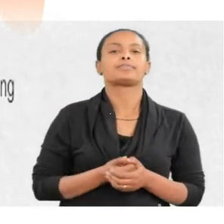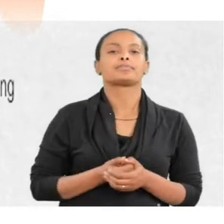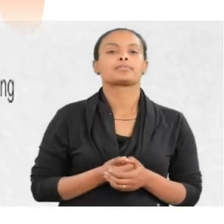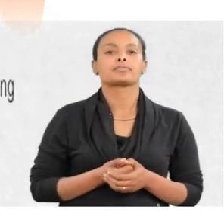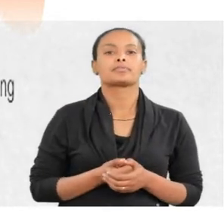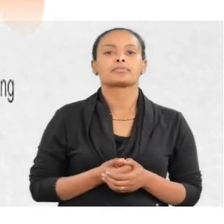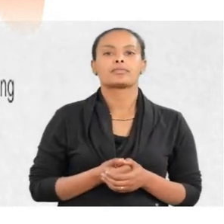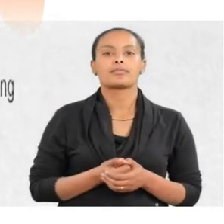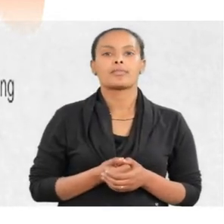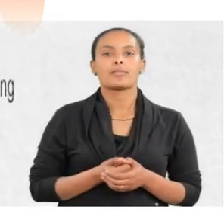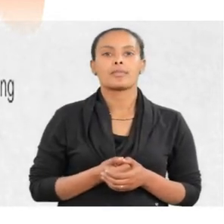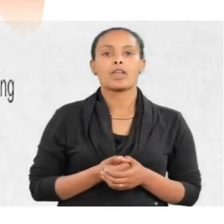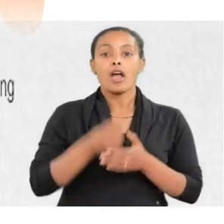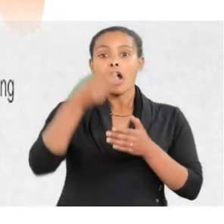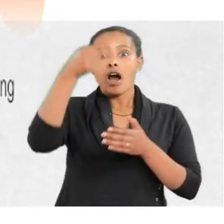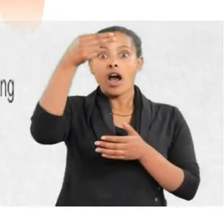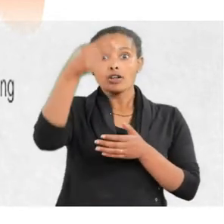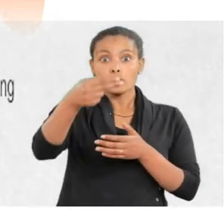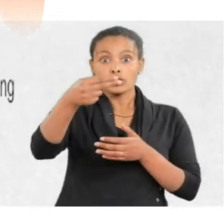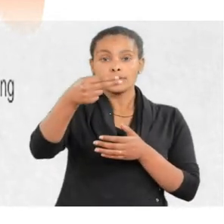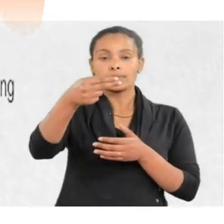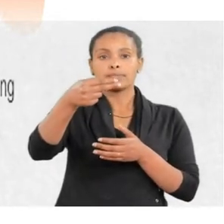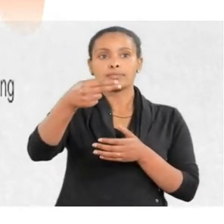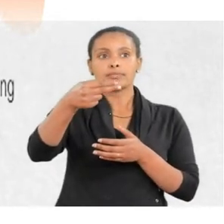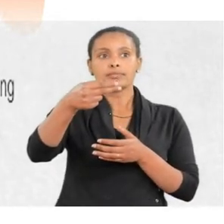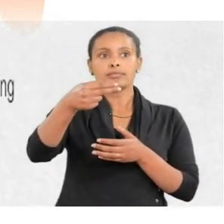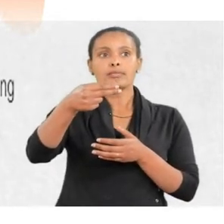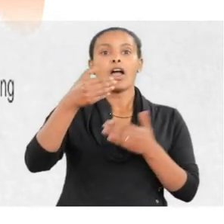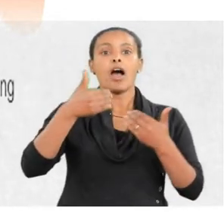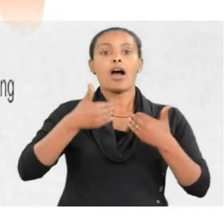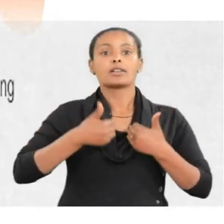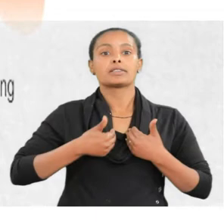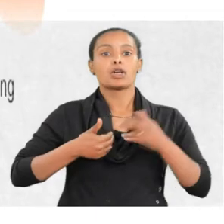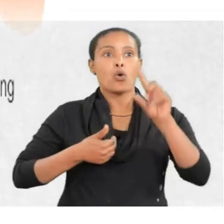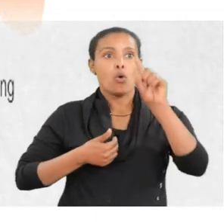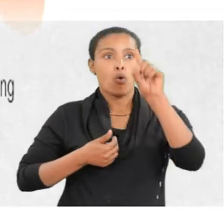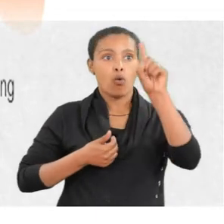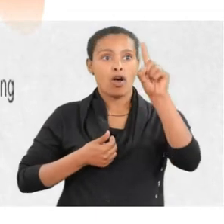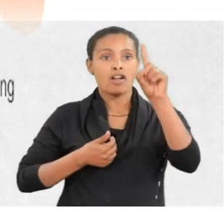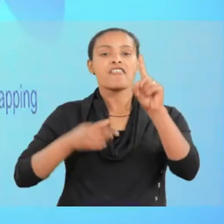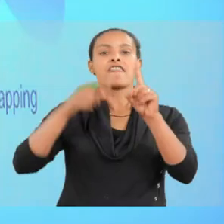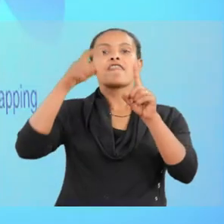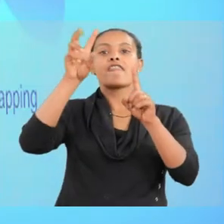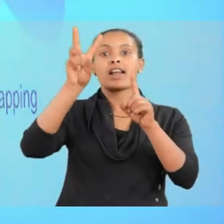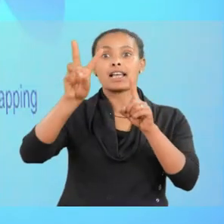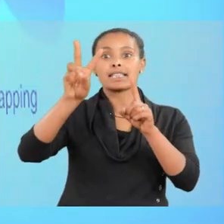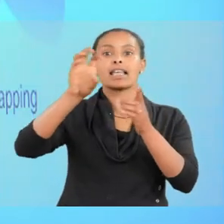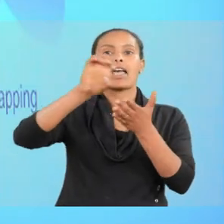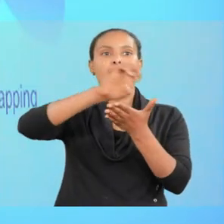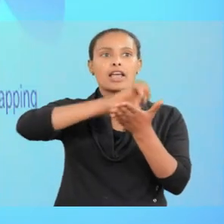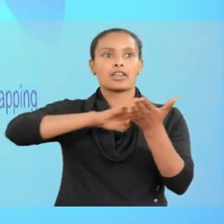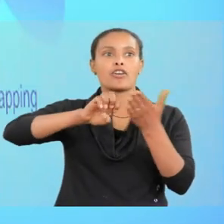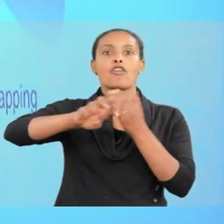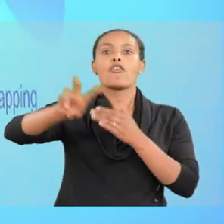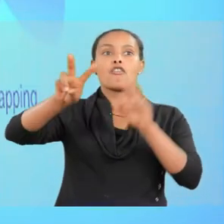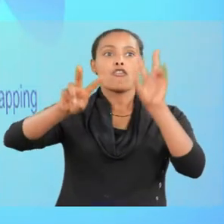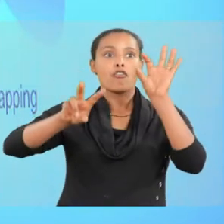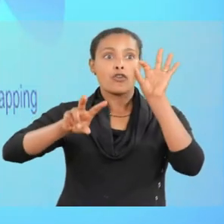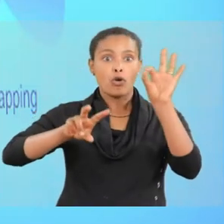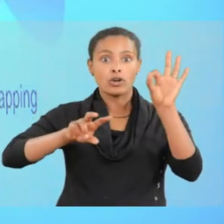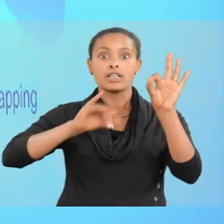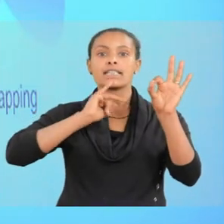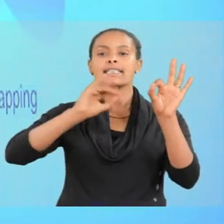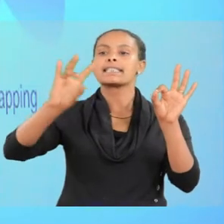HF. Hydrogen has one valence electron. Fluorine has